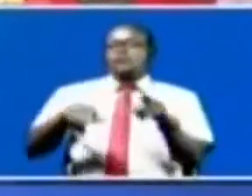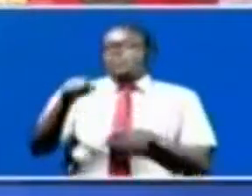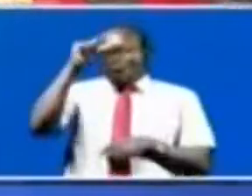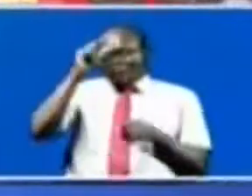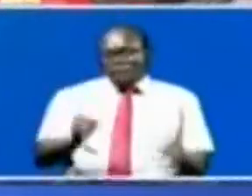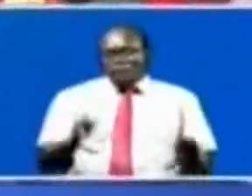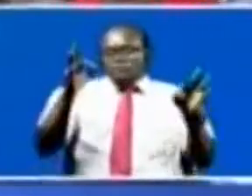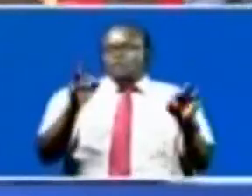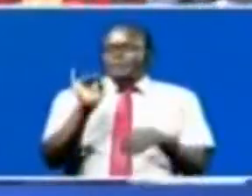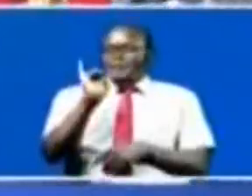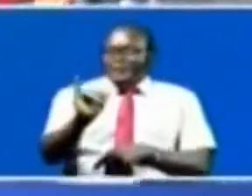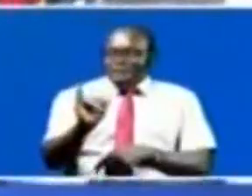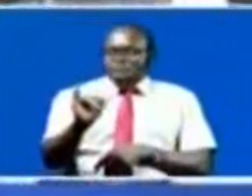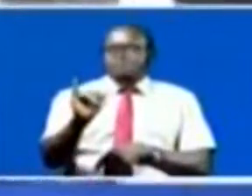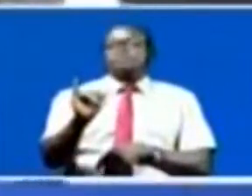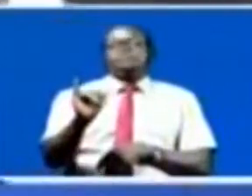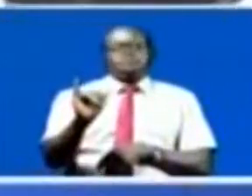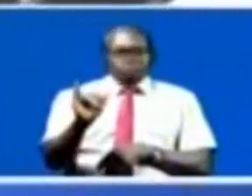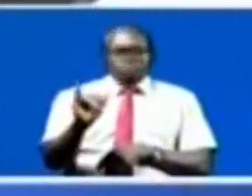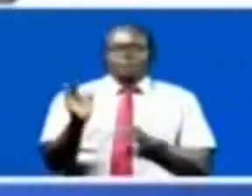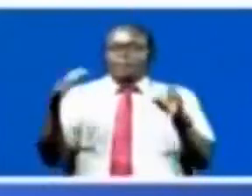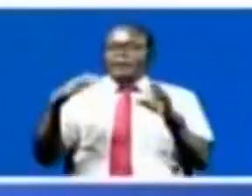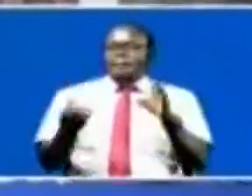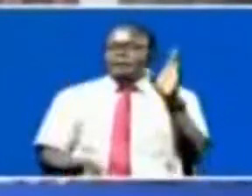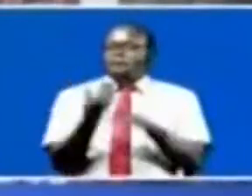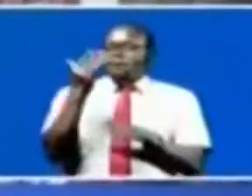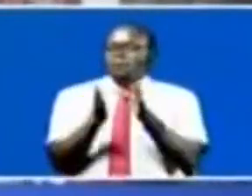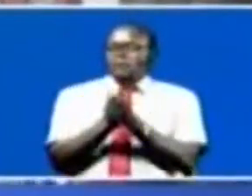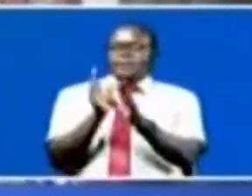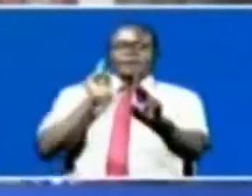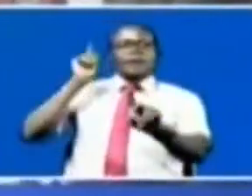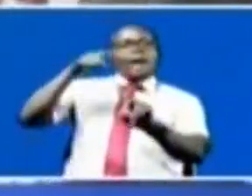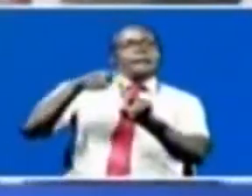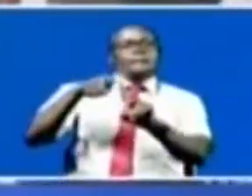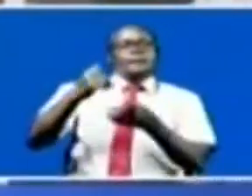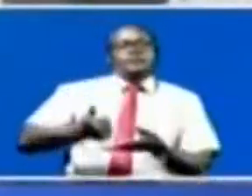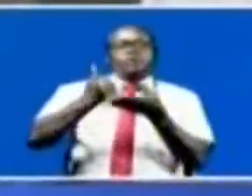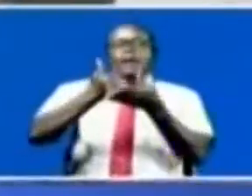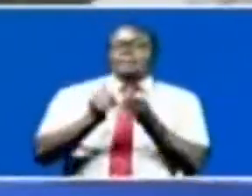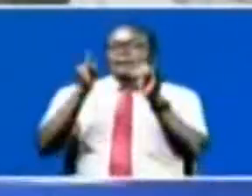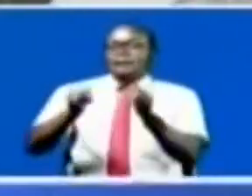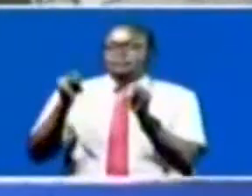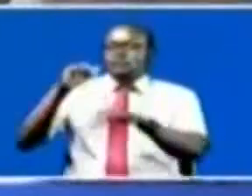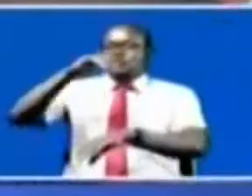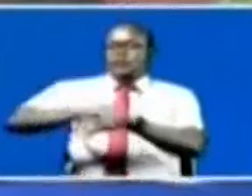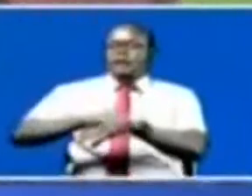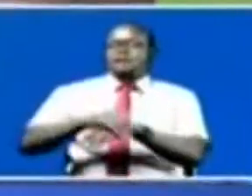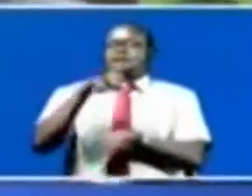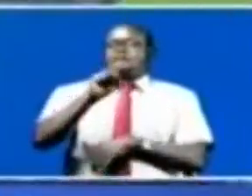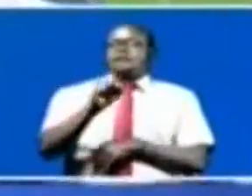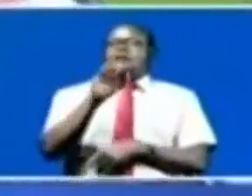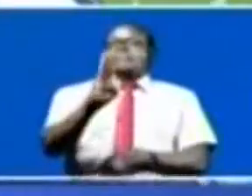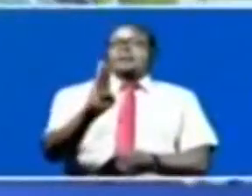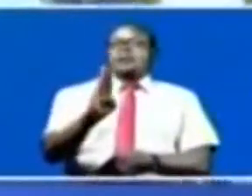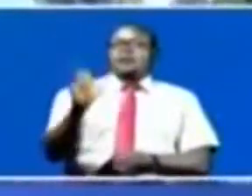officers, which, according to matatu owners, the company was formed with the primary view of helping some individuals get a pie of the 5 billion shillings